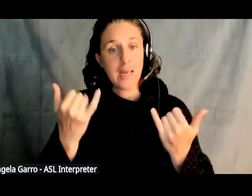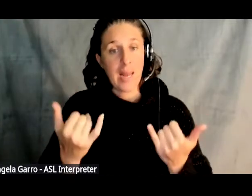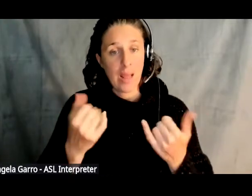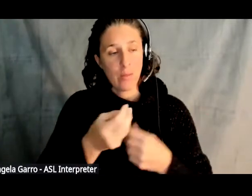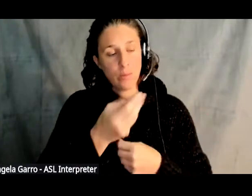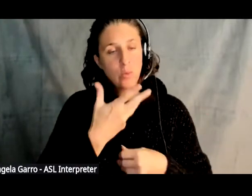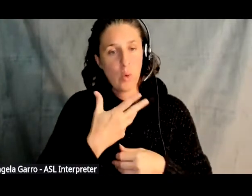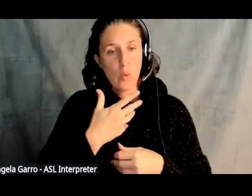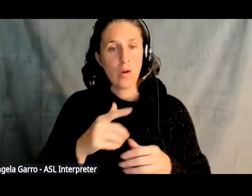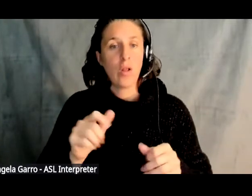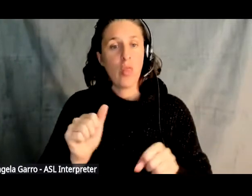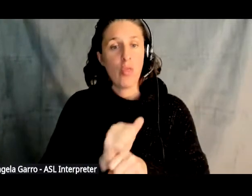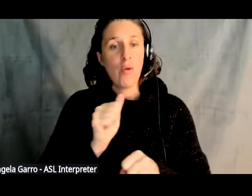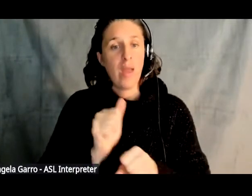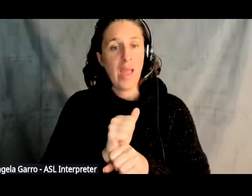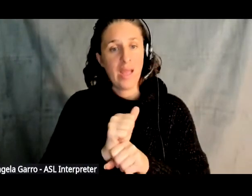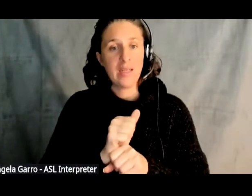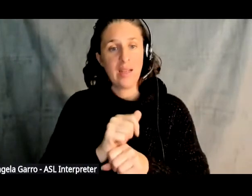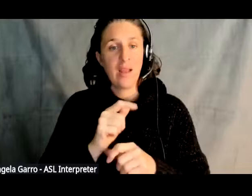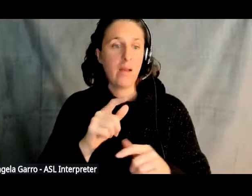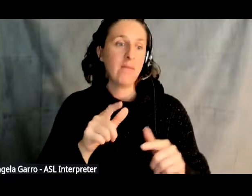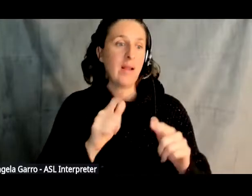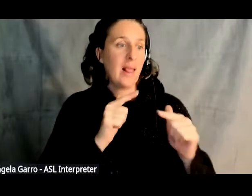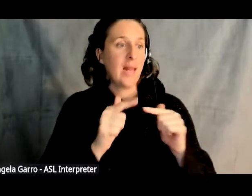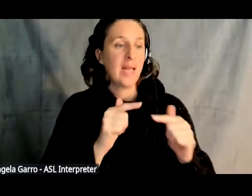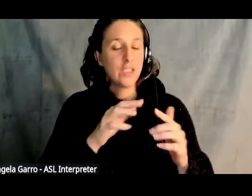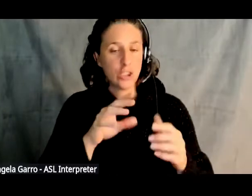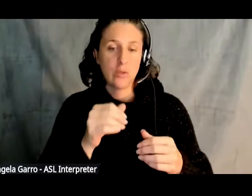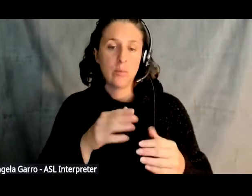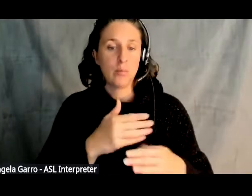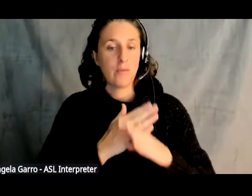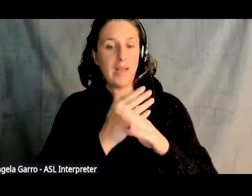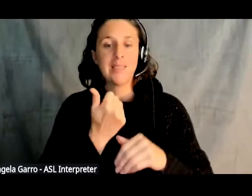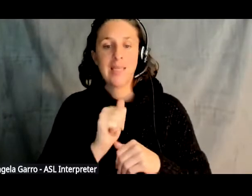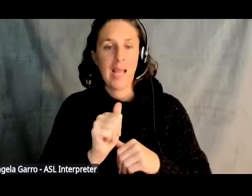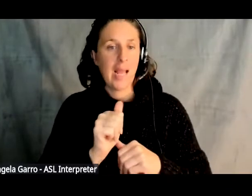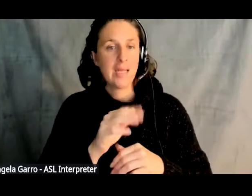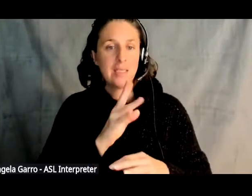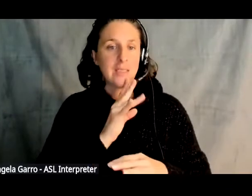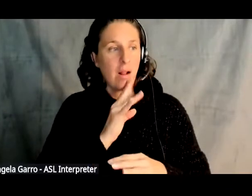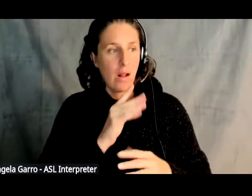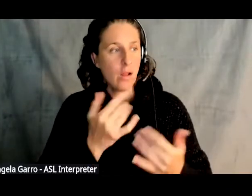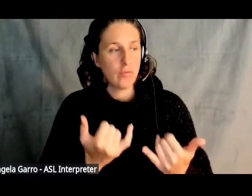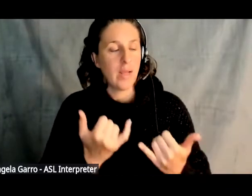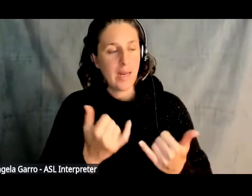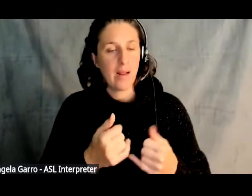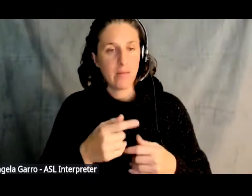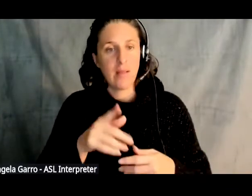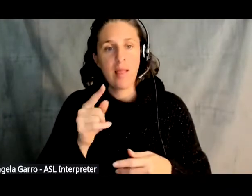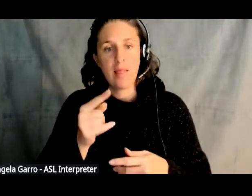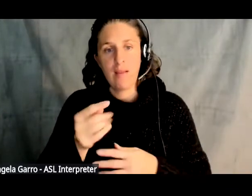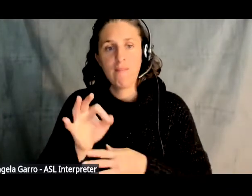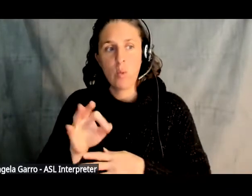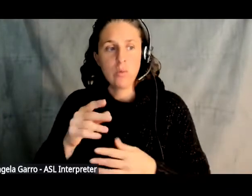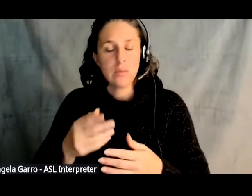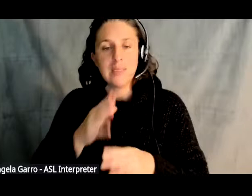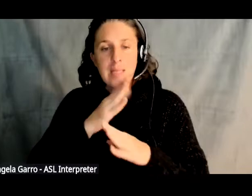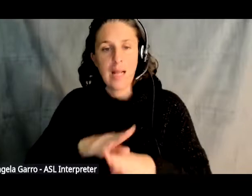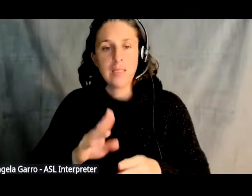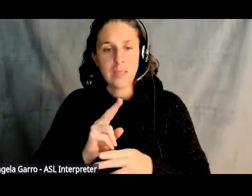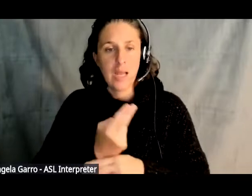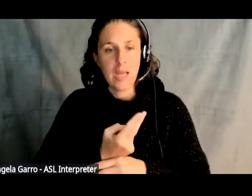threat of litigation prevents any dialogue at this time, therefore silencing us. Imposing changes without